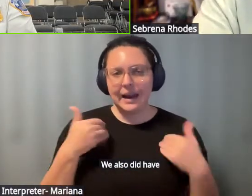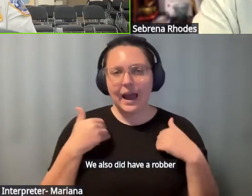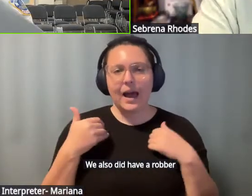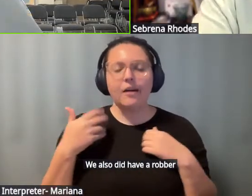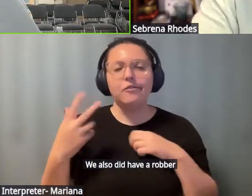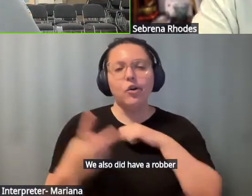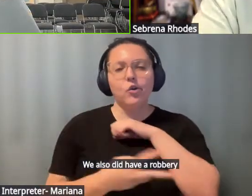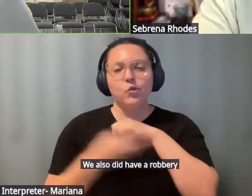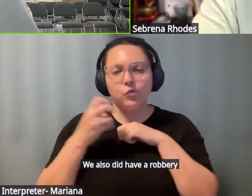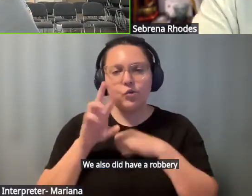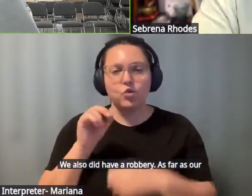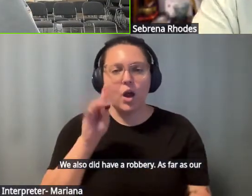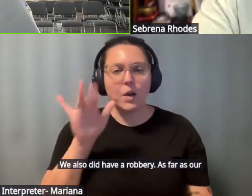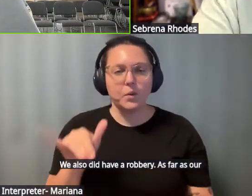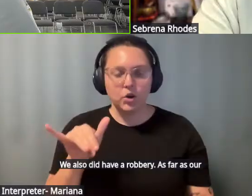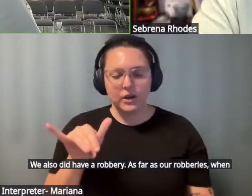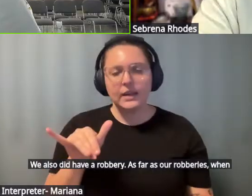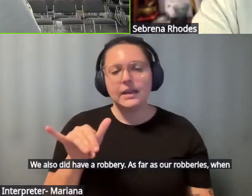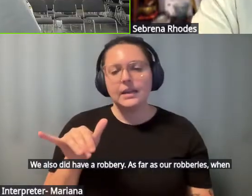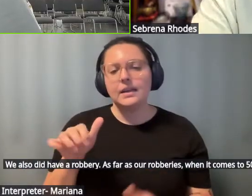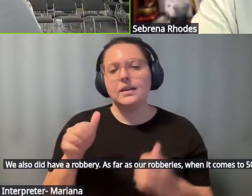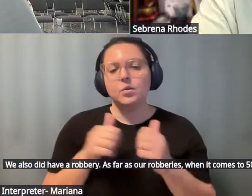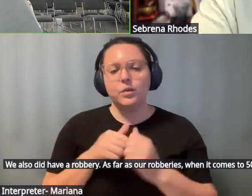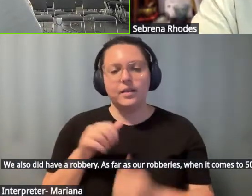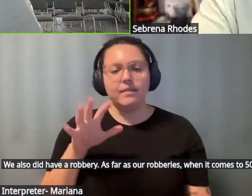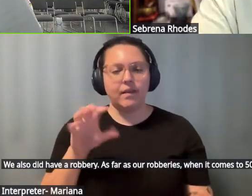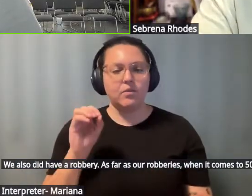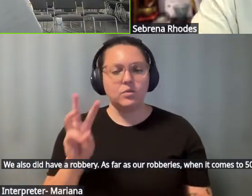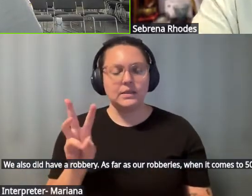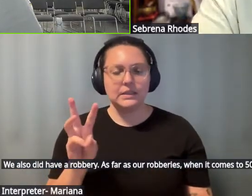far as our robberies, when it comes to 506,